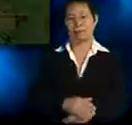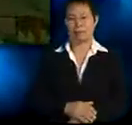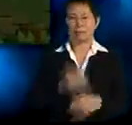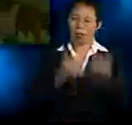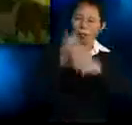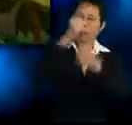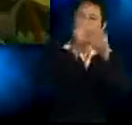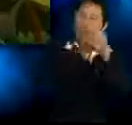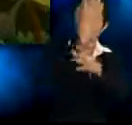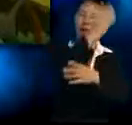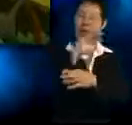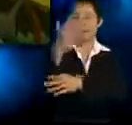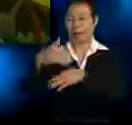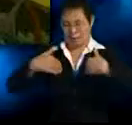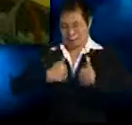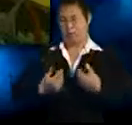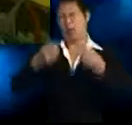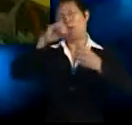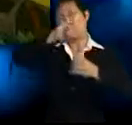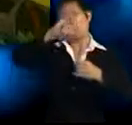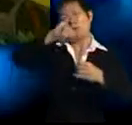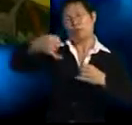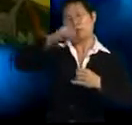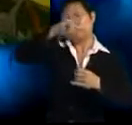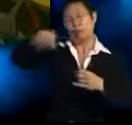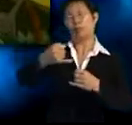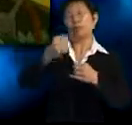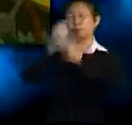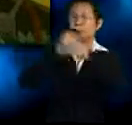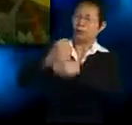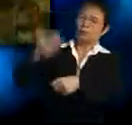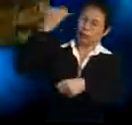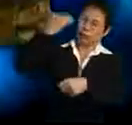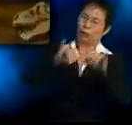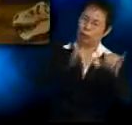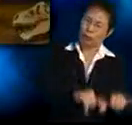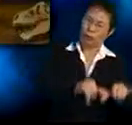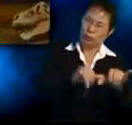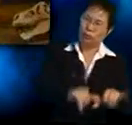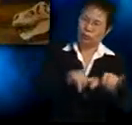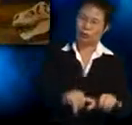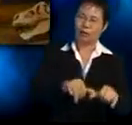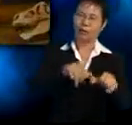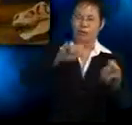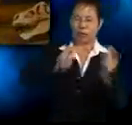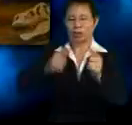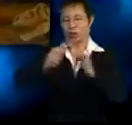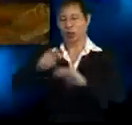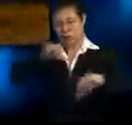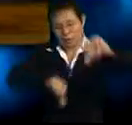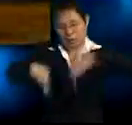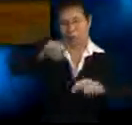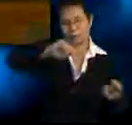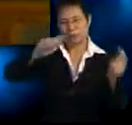Most of these plants and animals lived millions of years ago. These remains undergo chemical changes in the